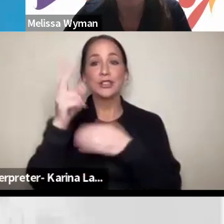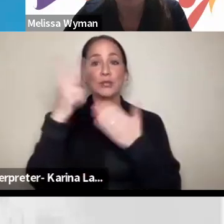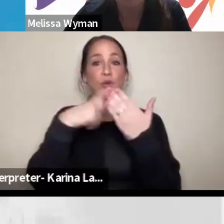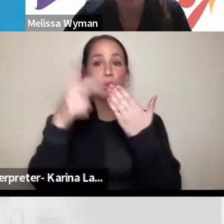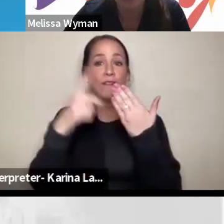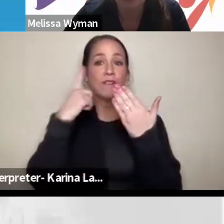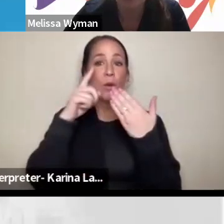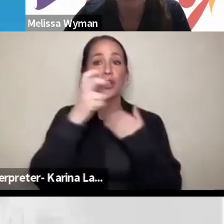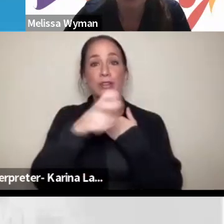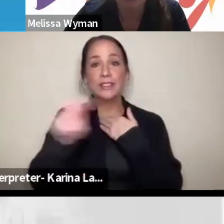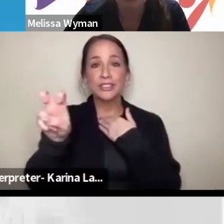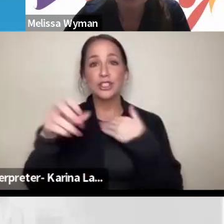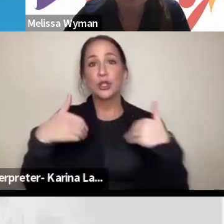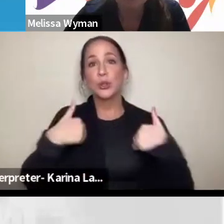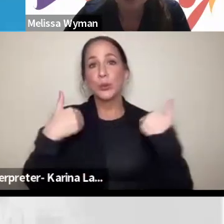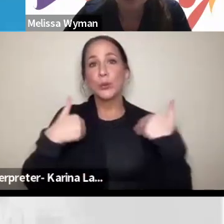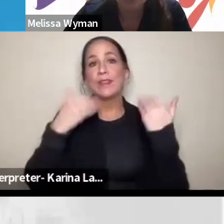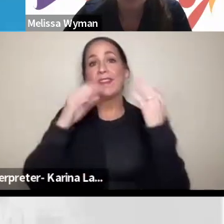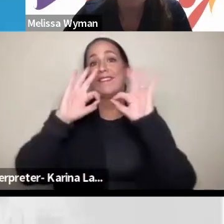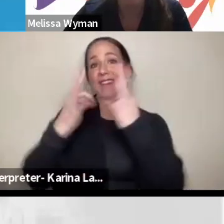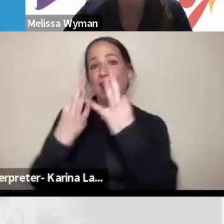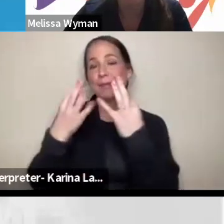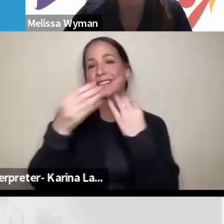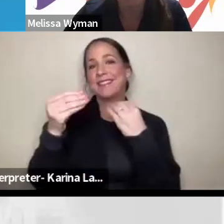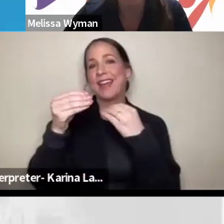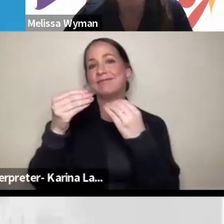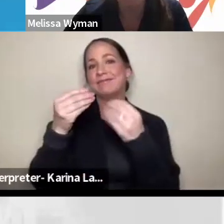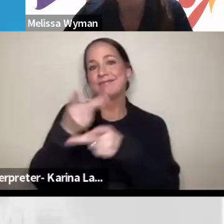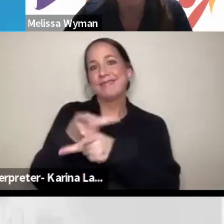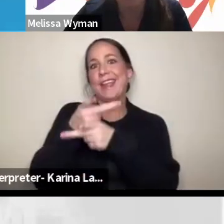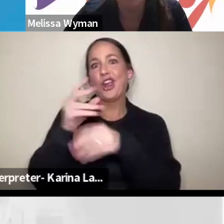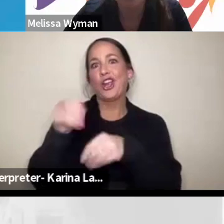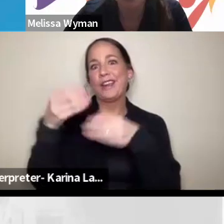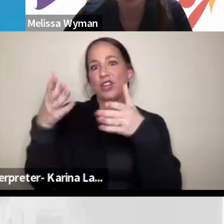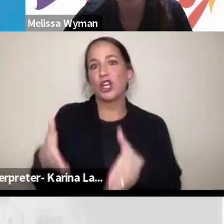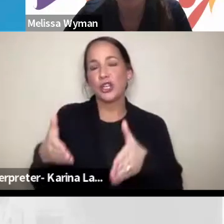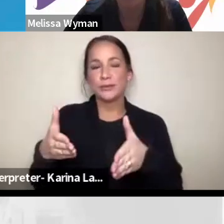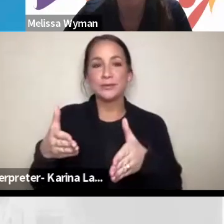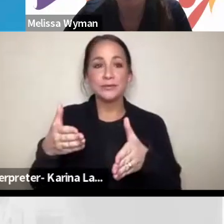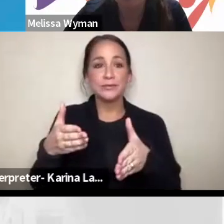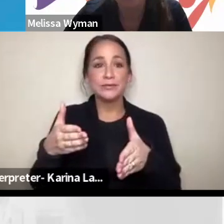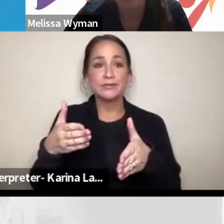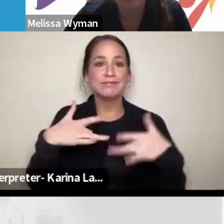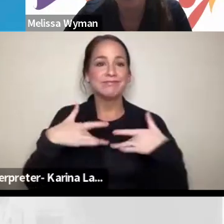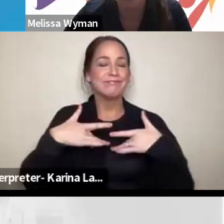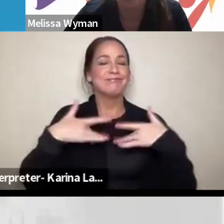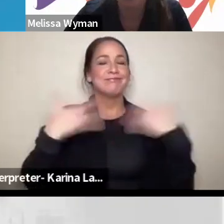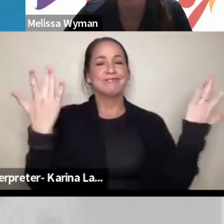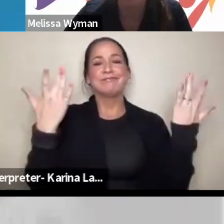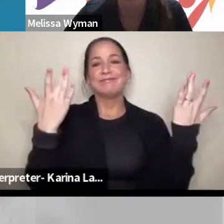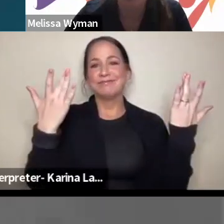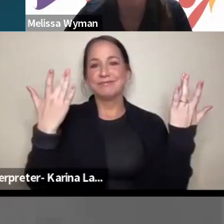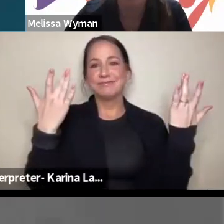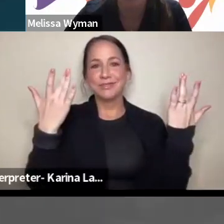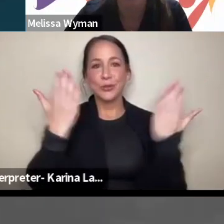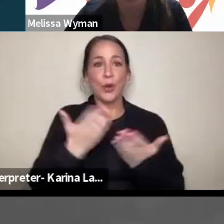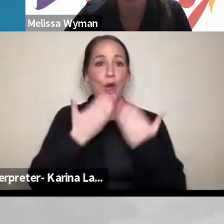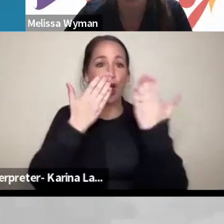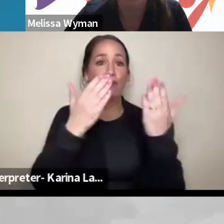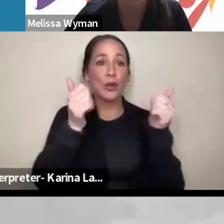their families, and caregivers. We are delighted to offer this presentation with American Sign Language